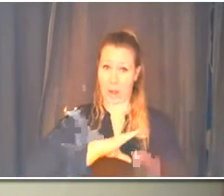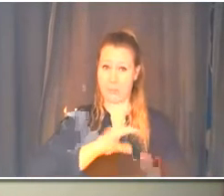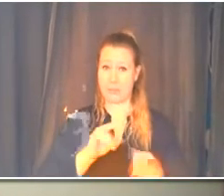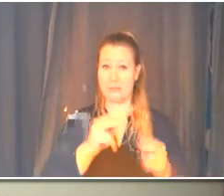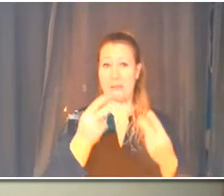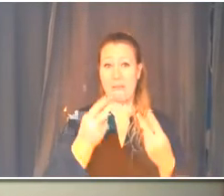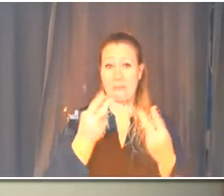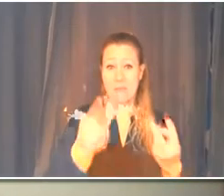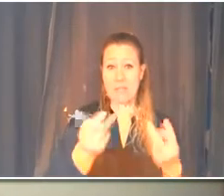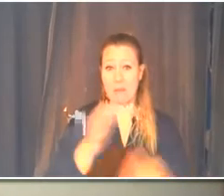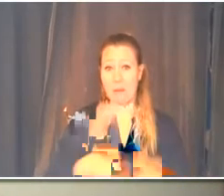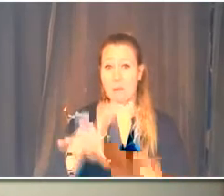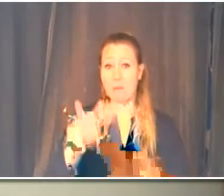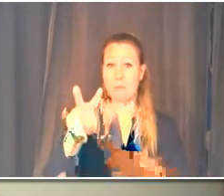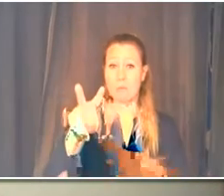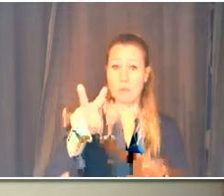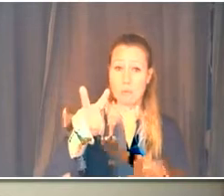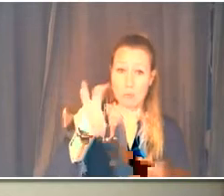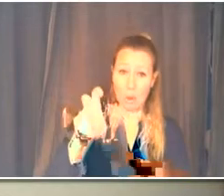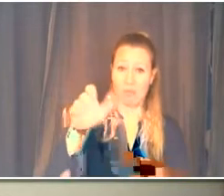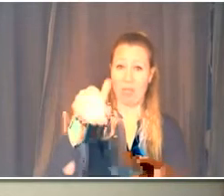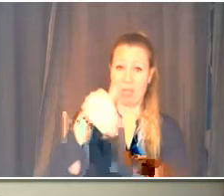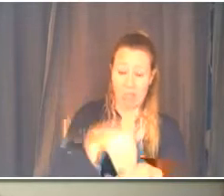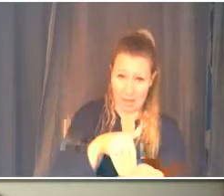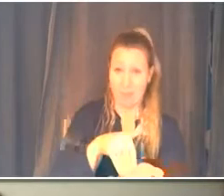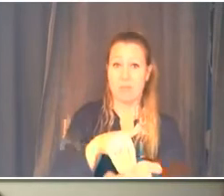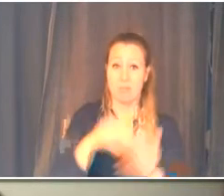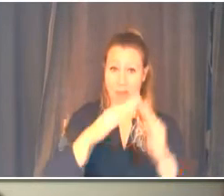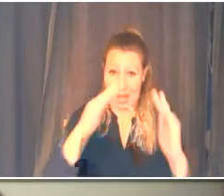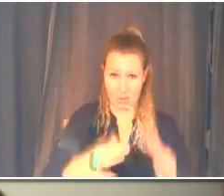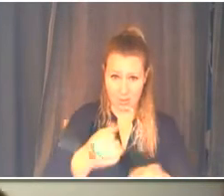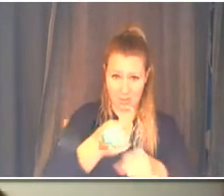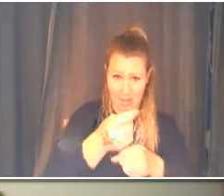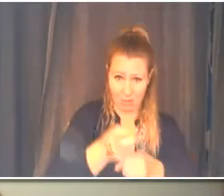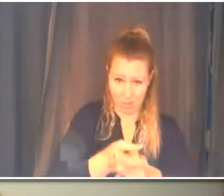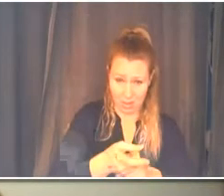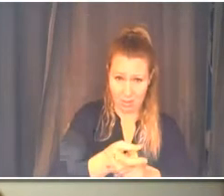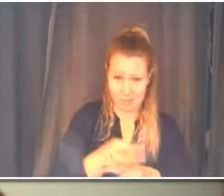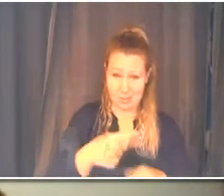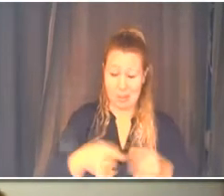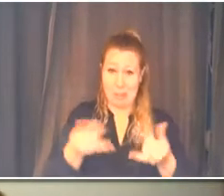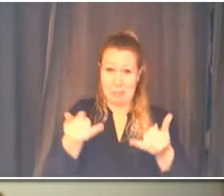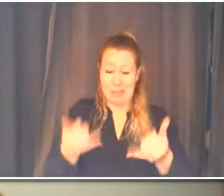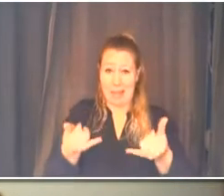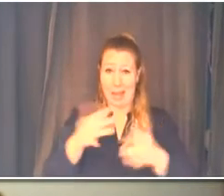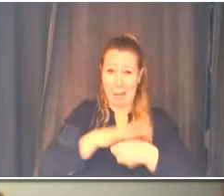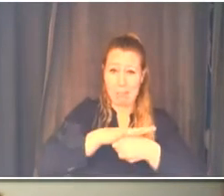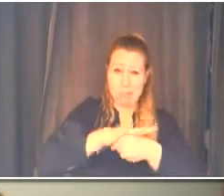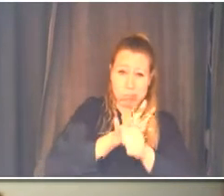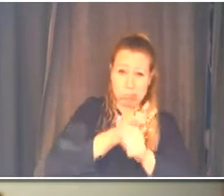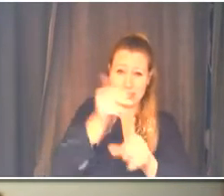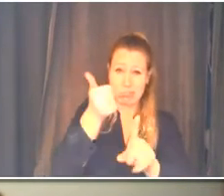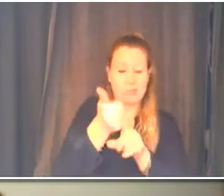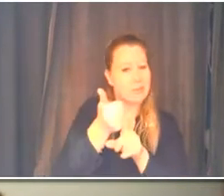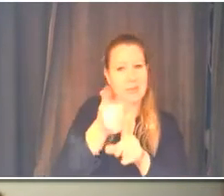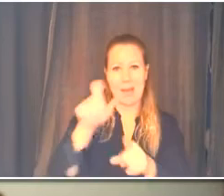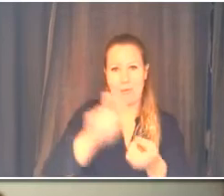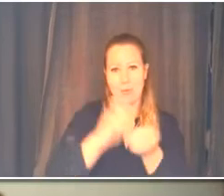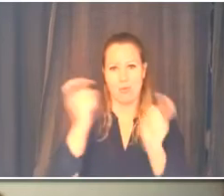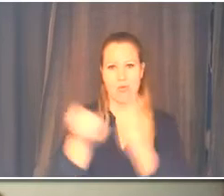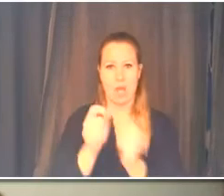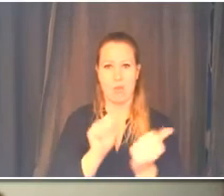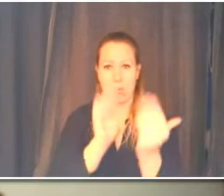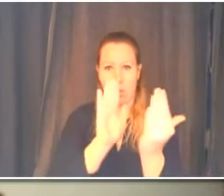as a whole are doing everything in our power to assist victims of these terrible crimes and are providing these same essential Services during these trying